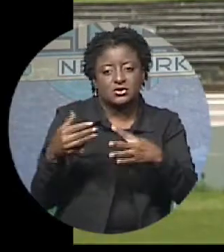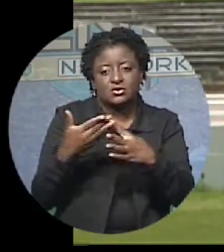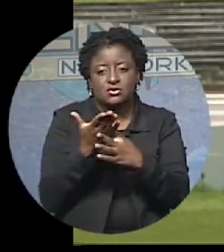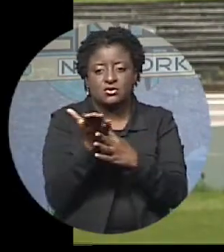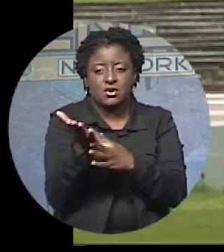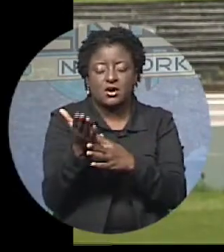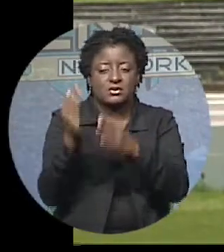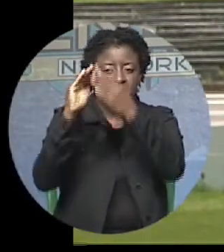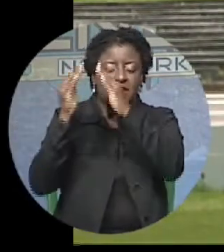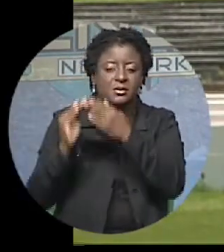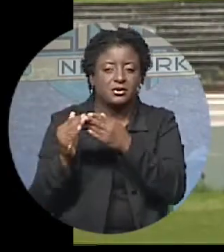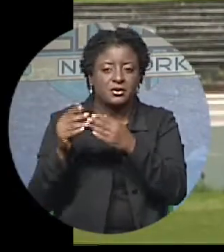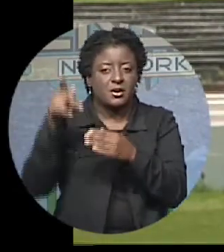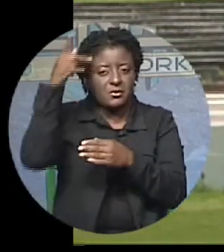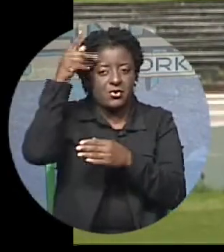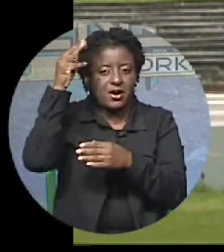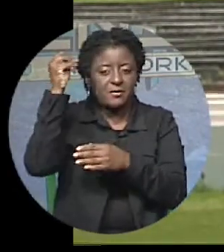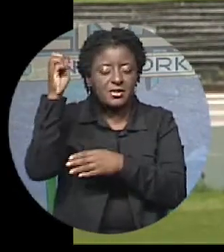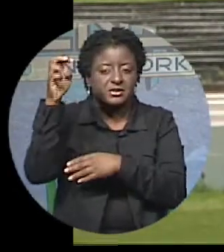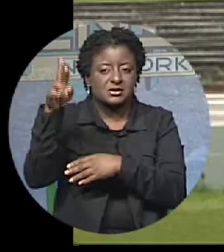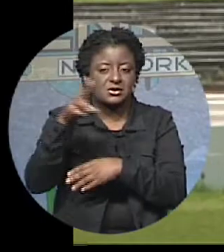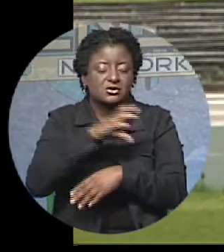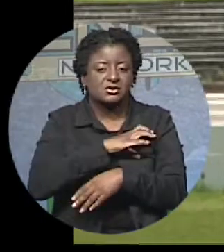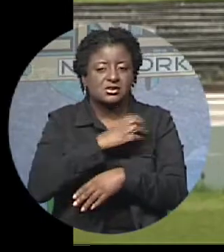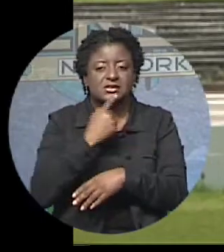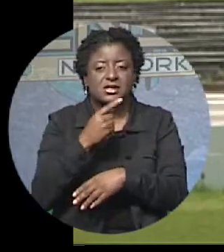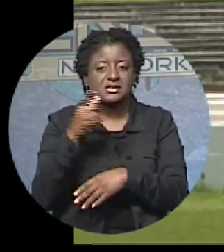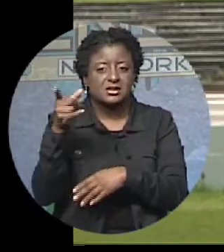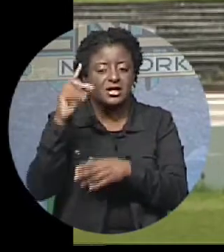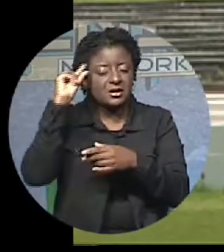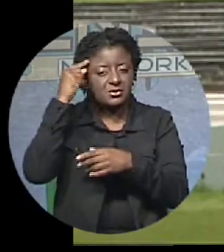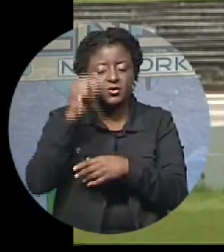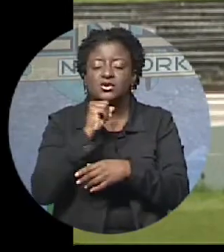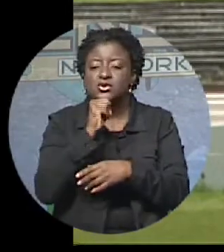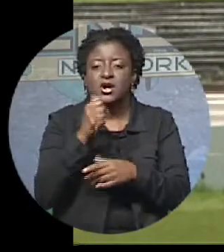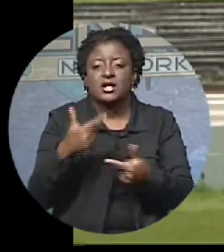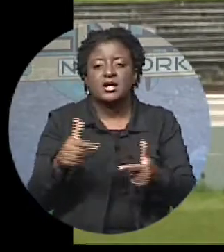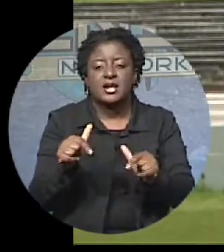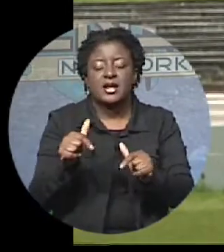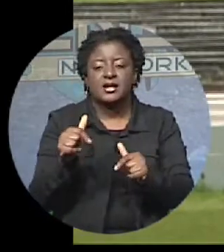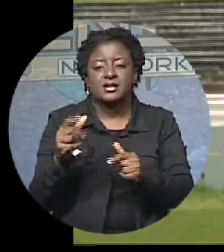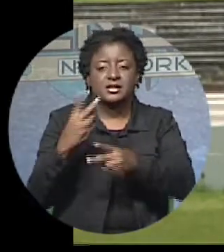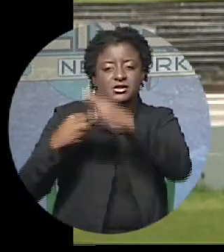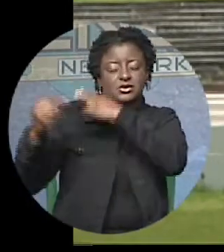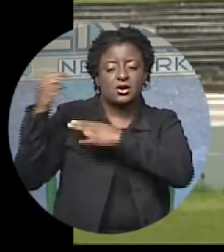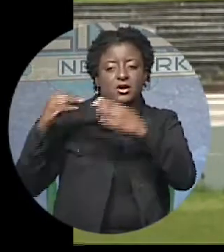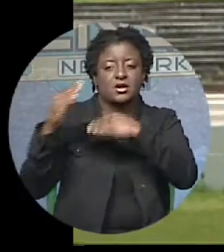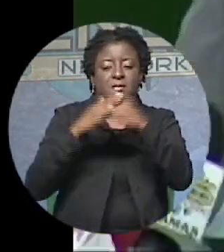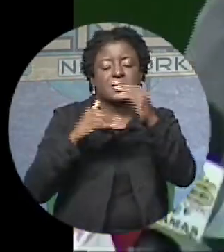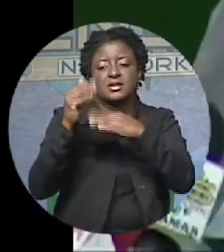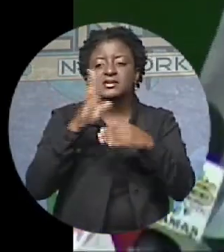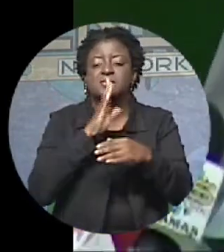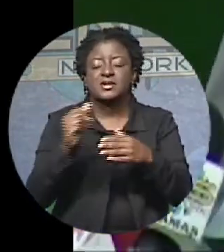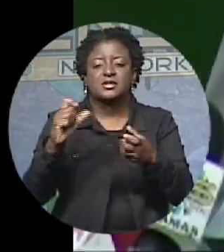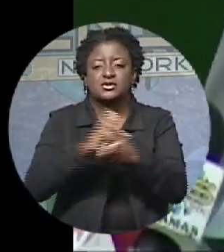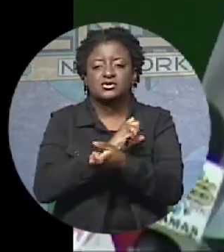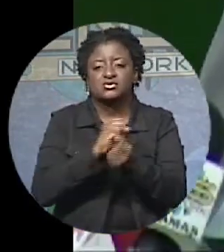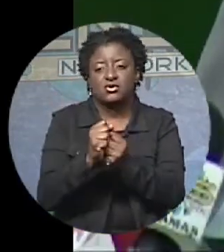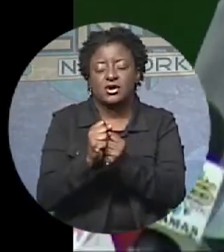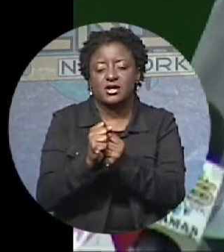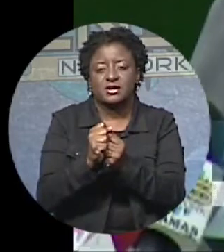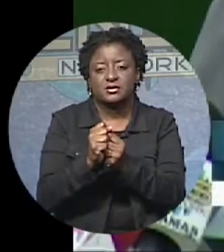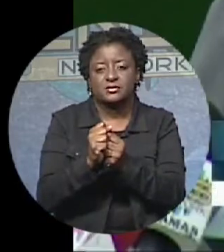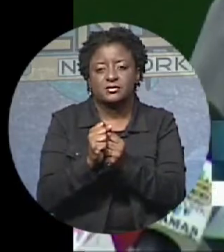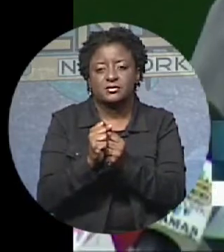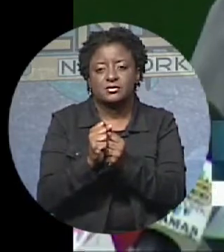his government will not allow historical buildings to be destroyed or to fall in disrepair. This will extend in the immediate future